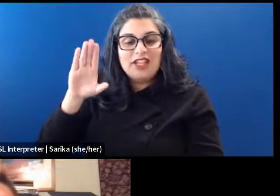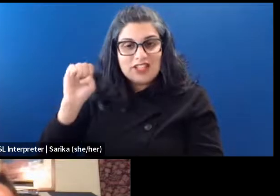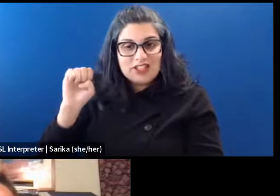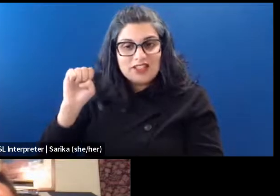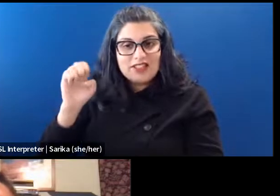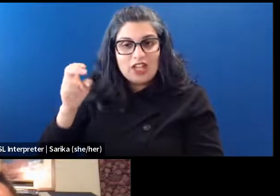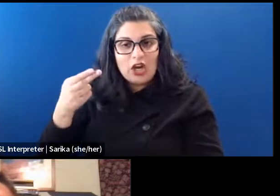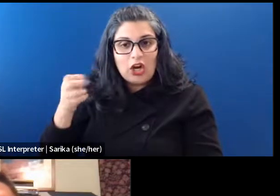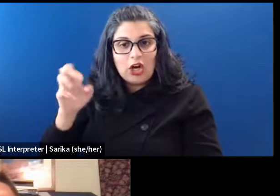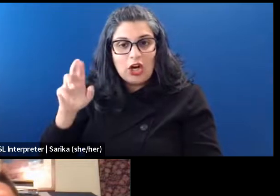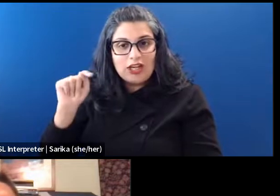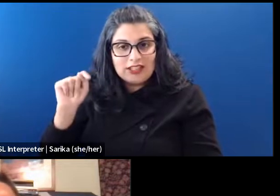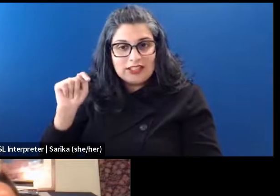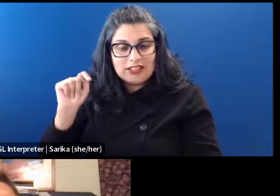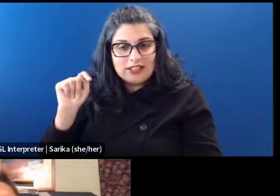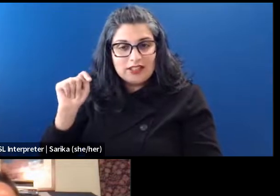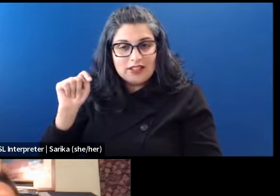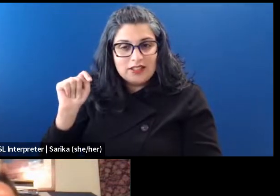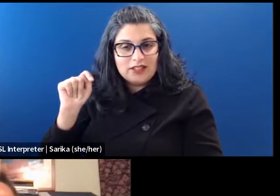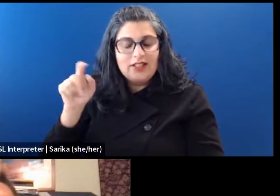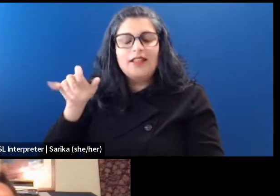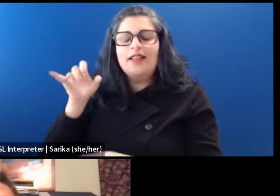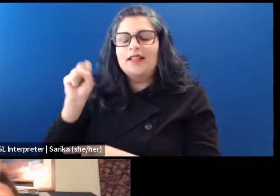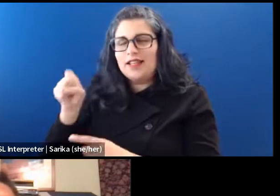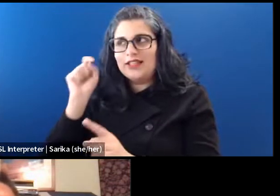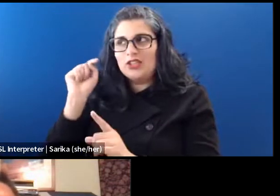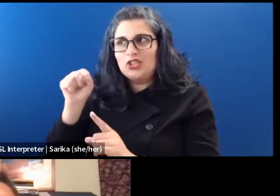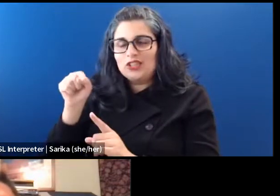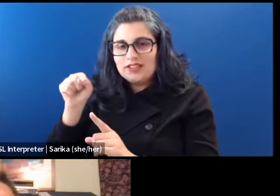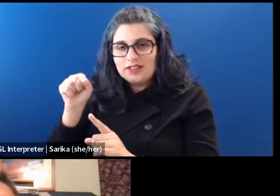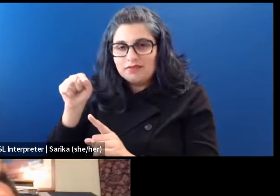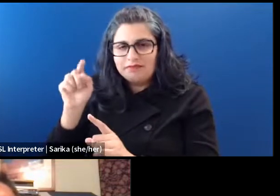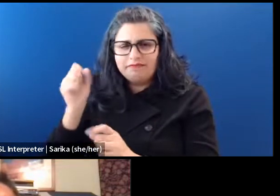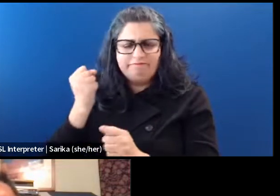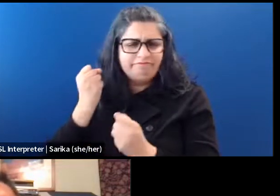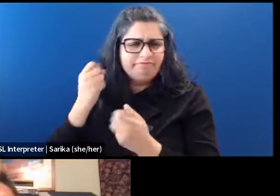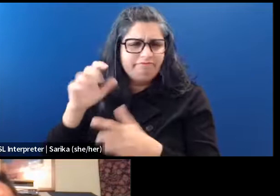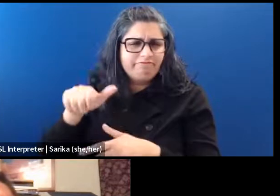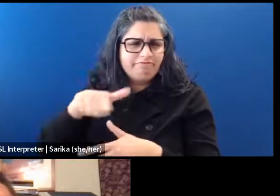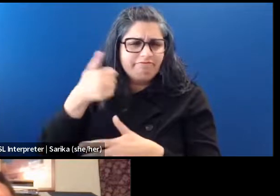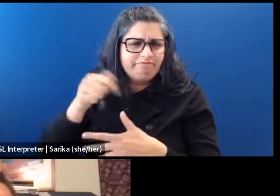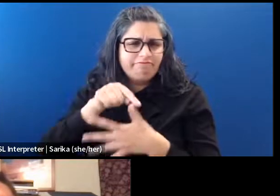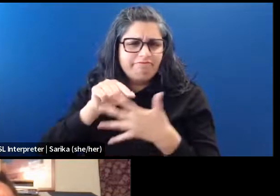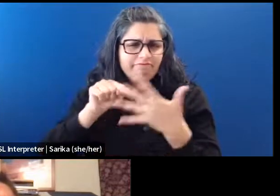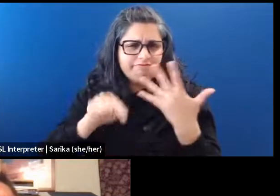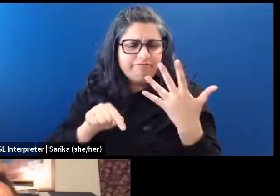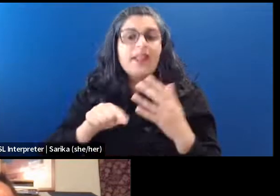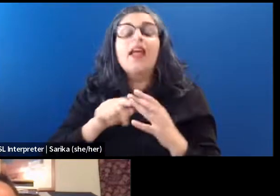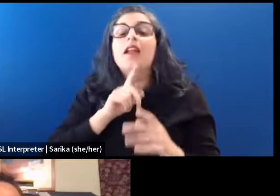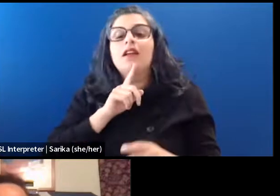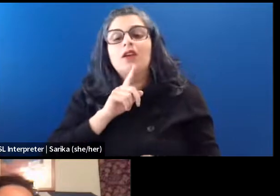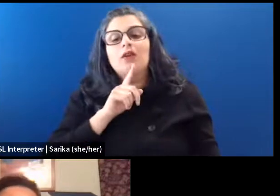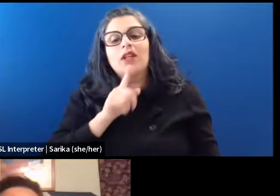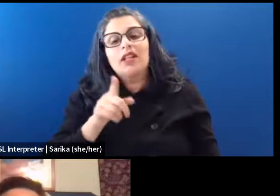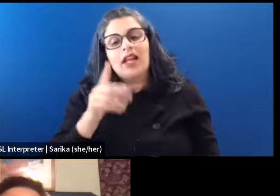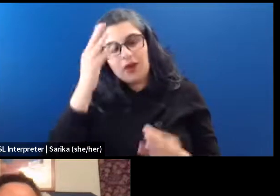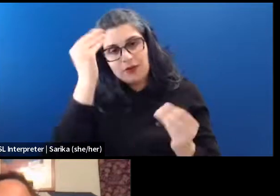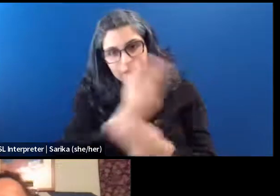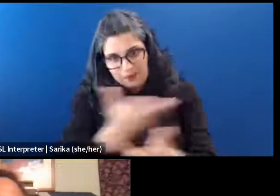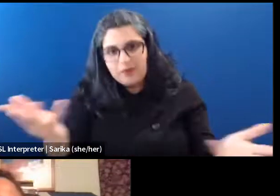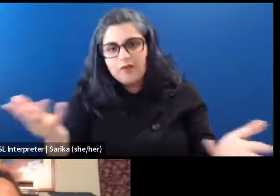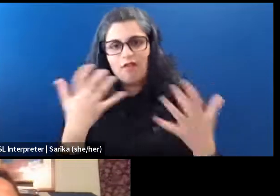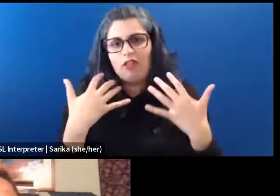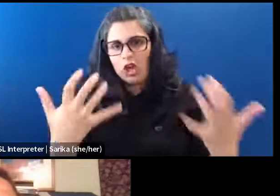And yes, I think she and so many others, and actually I'll just say this for the